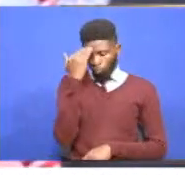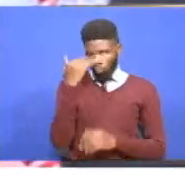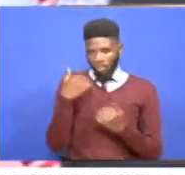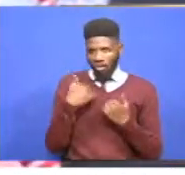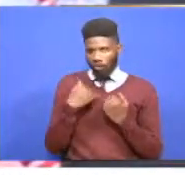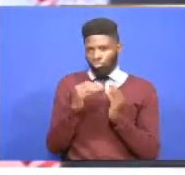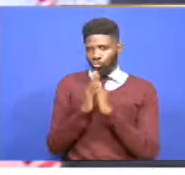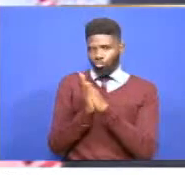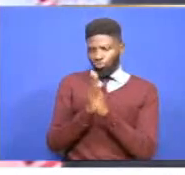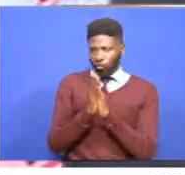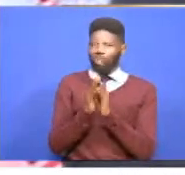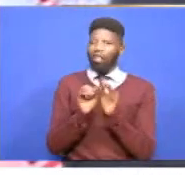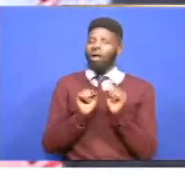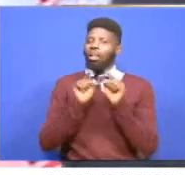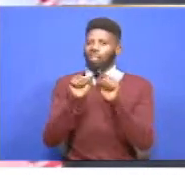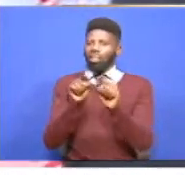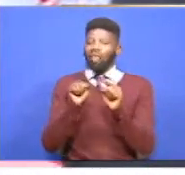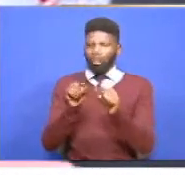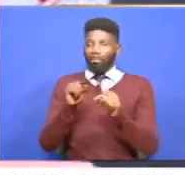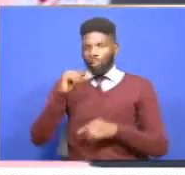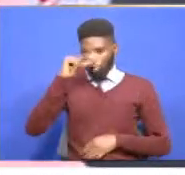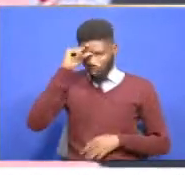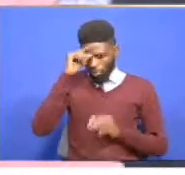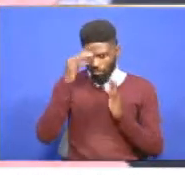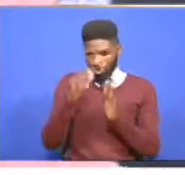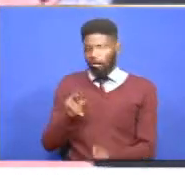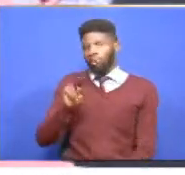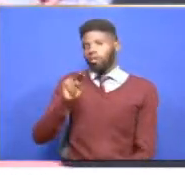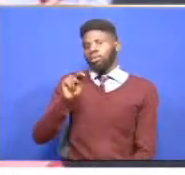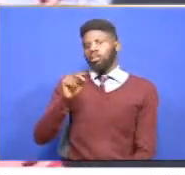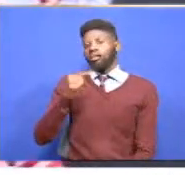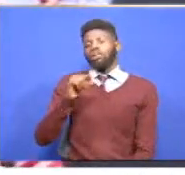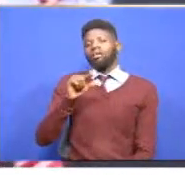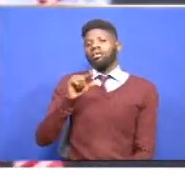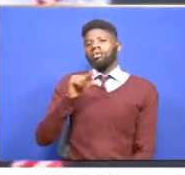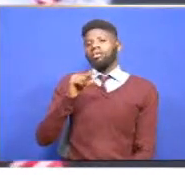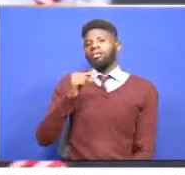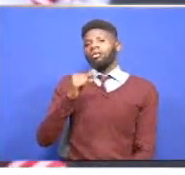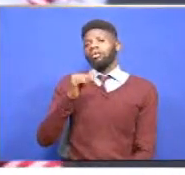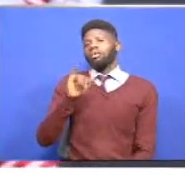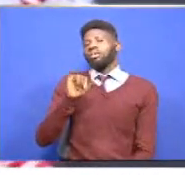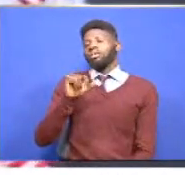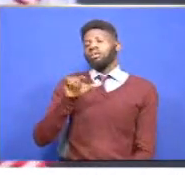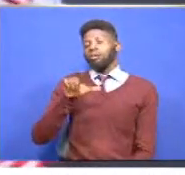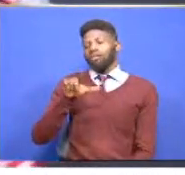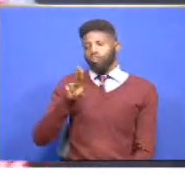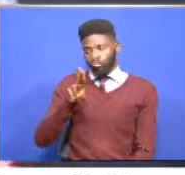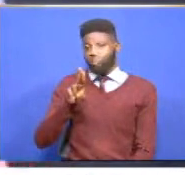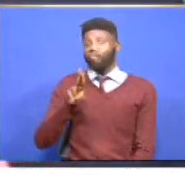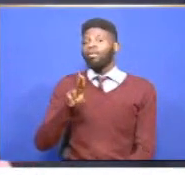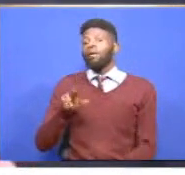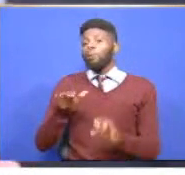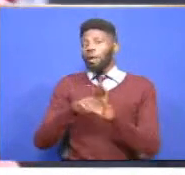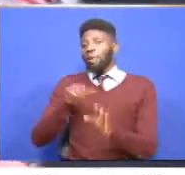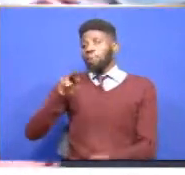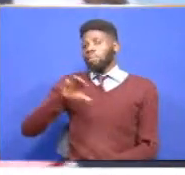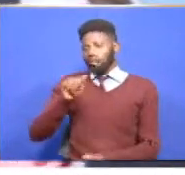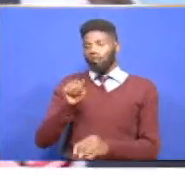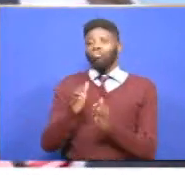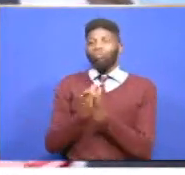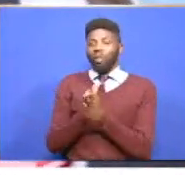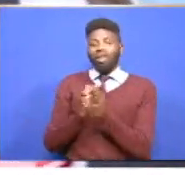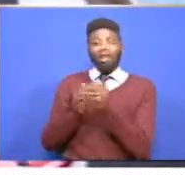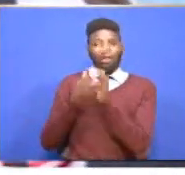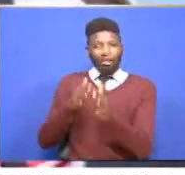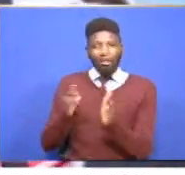leveled against Governor Charity Ngilu. The members of the County Assembly, through the leadership of the majority leader,